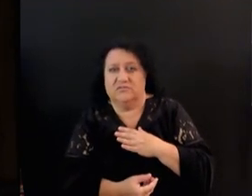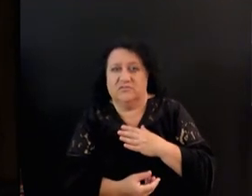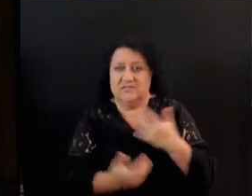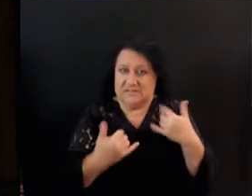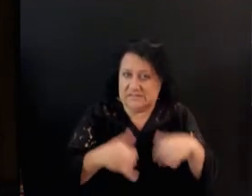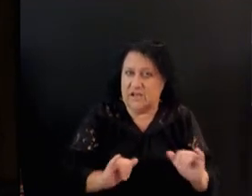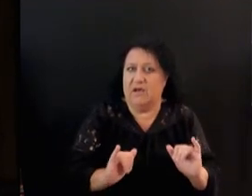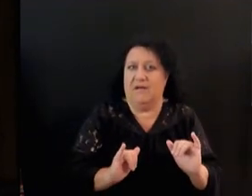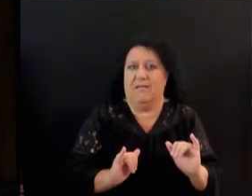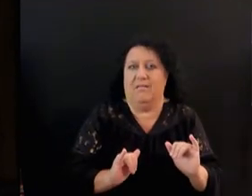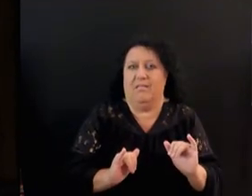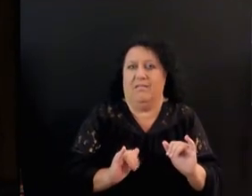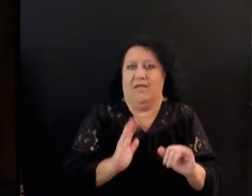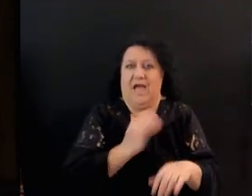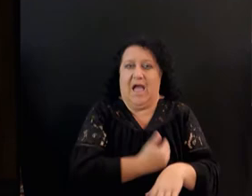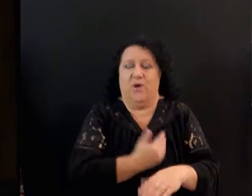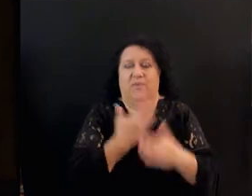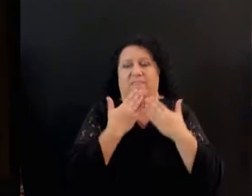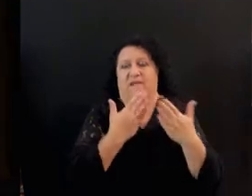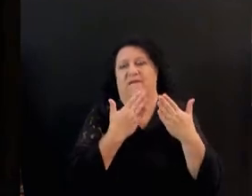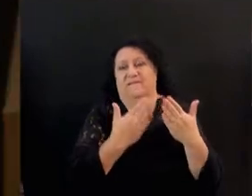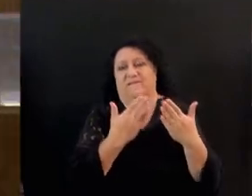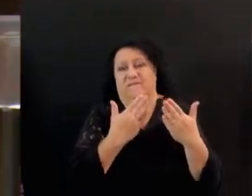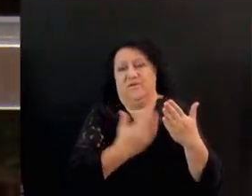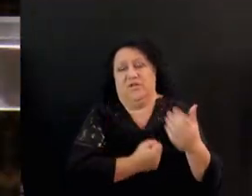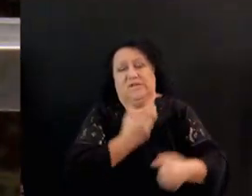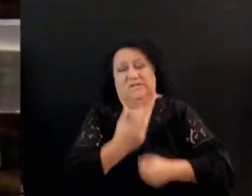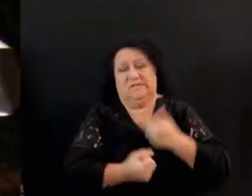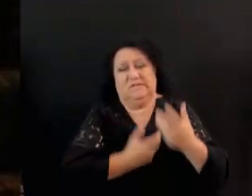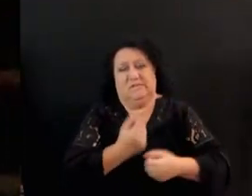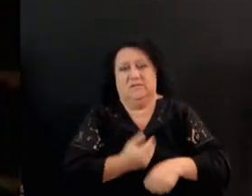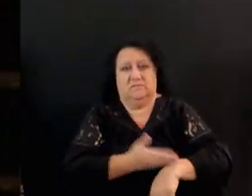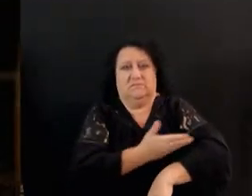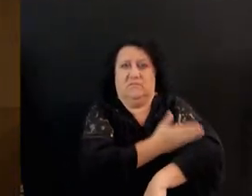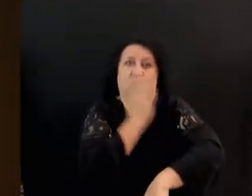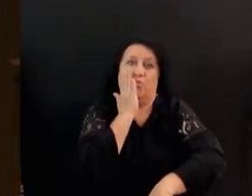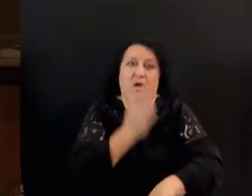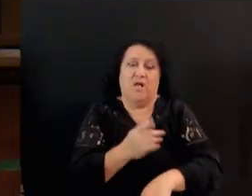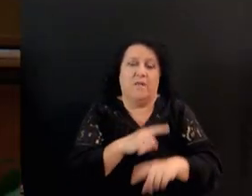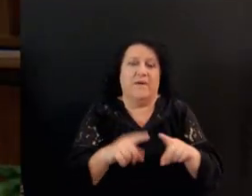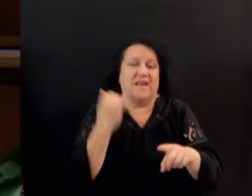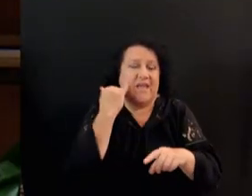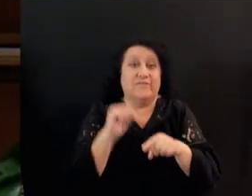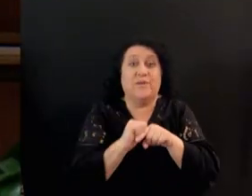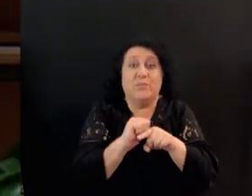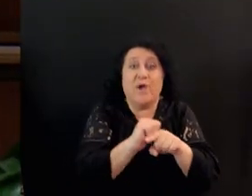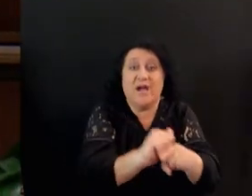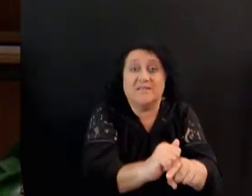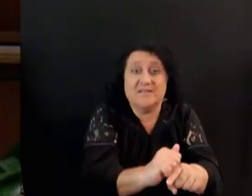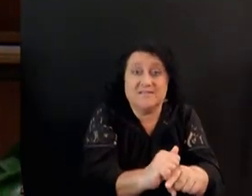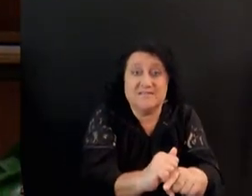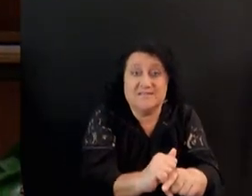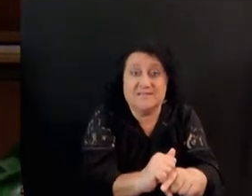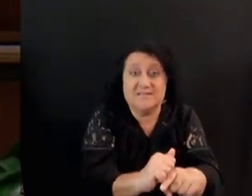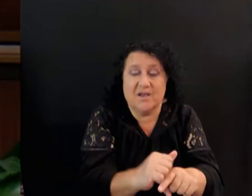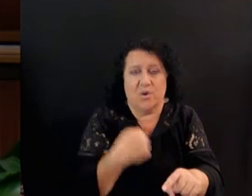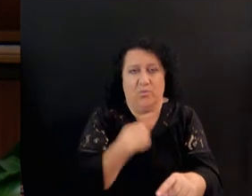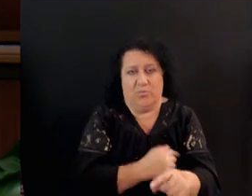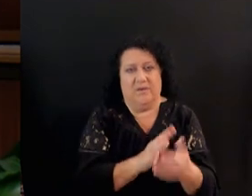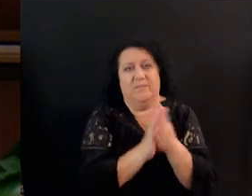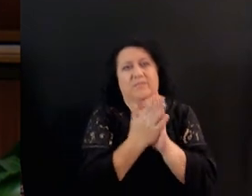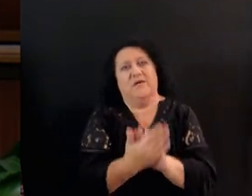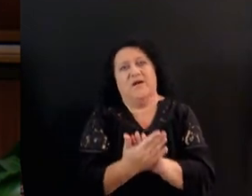But if we will give it time and practice and prayer, we can become a more thankful people. And that's what our